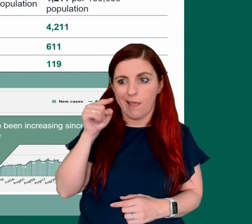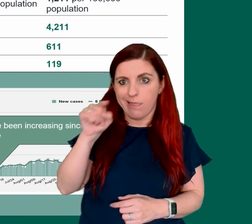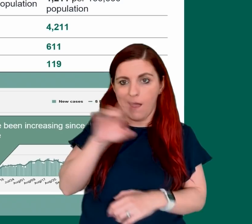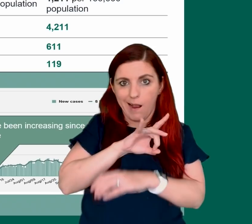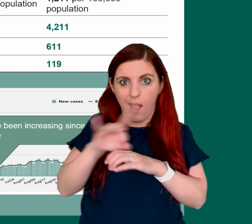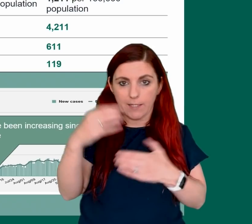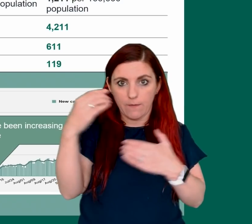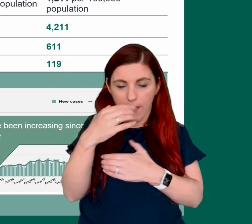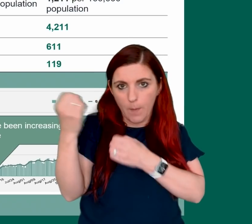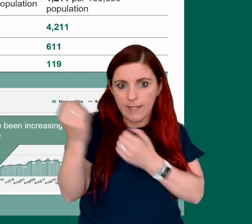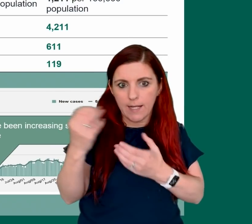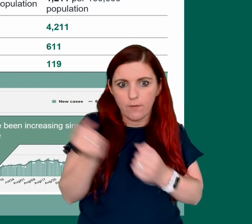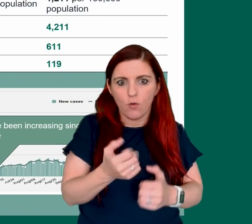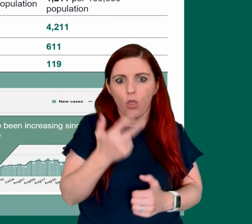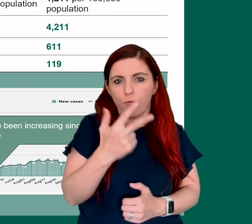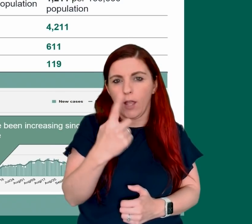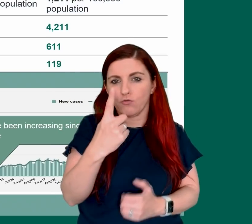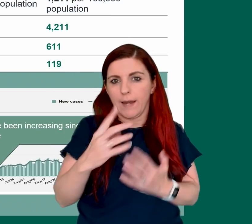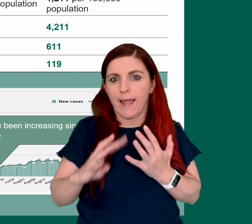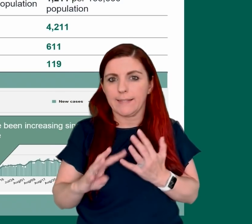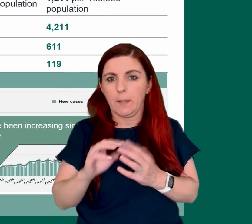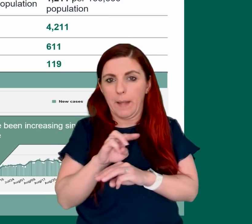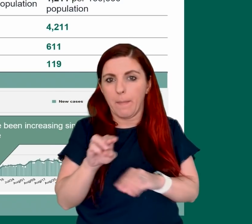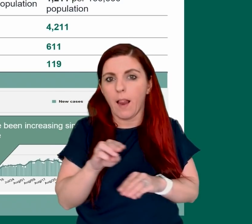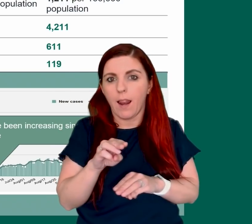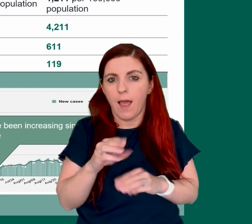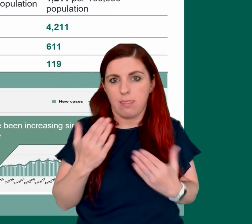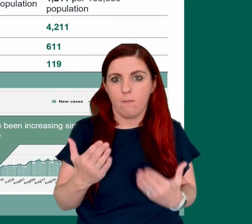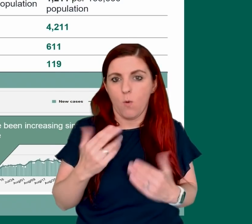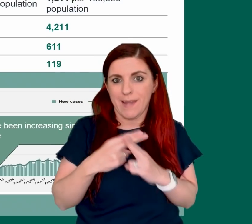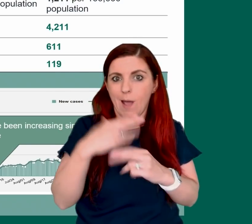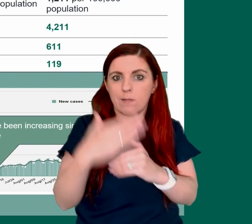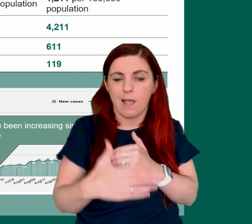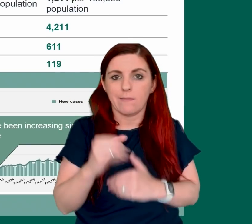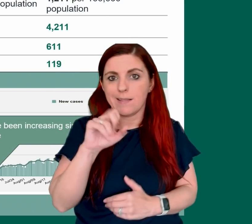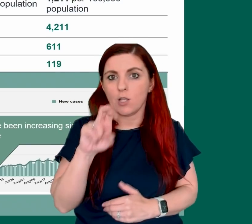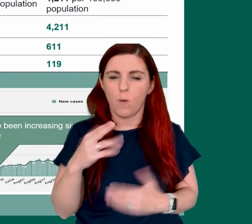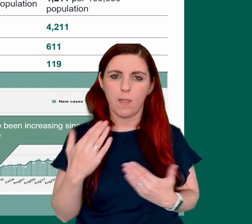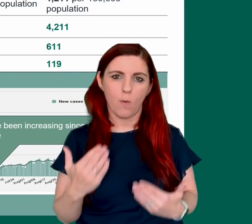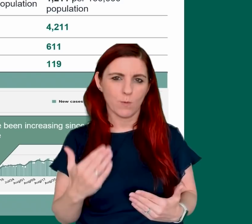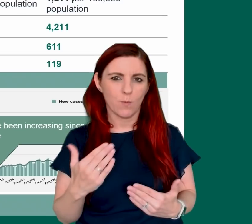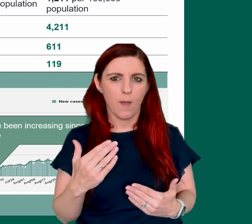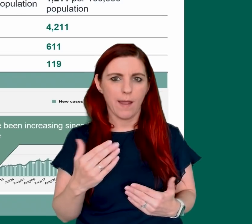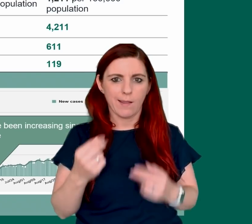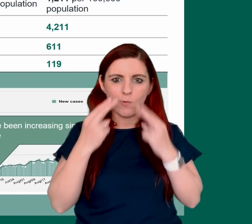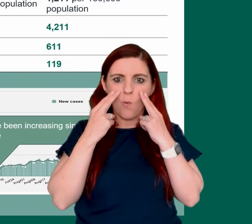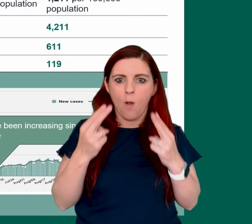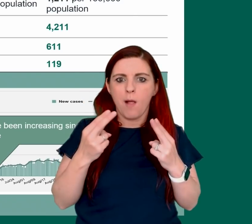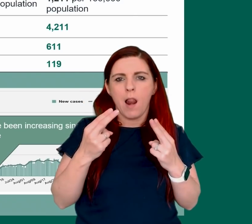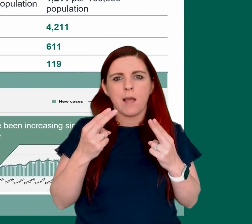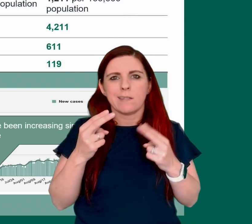being delivered to 319 people outside intensive care settings. In any normal environment during the winter, we might